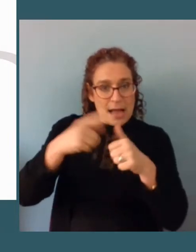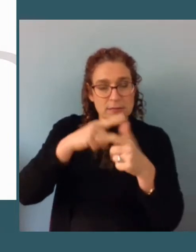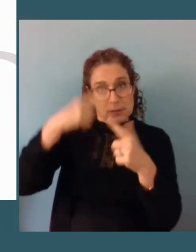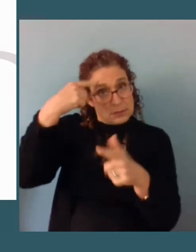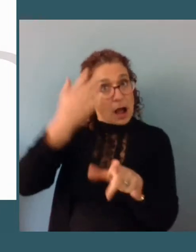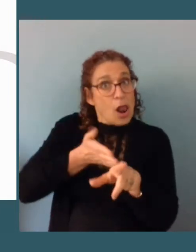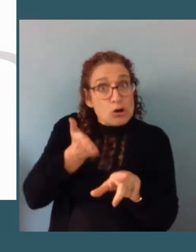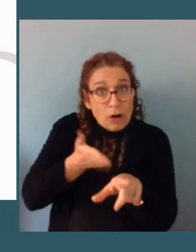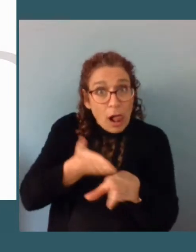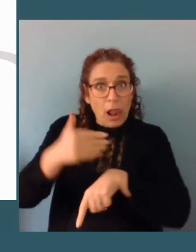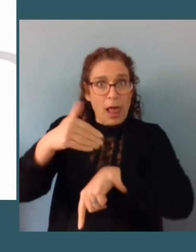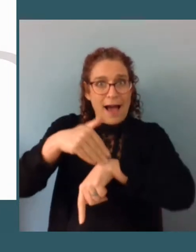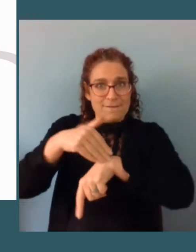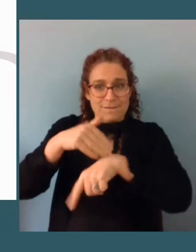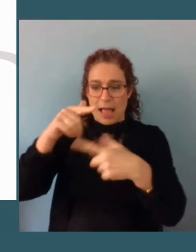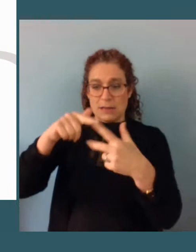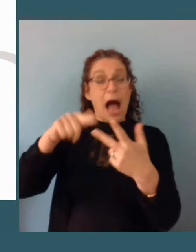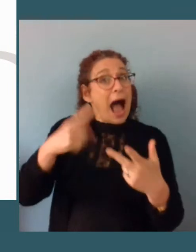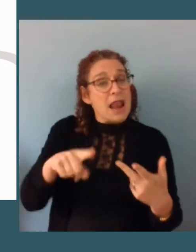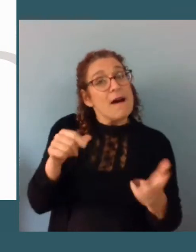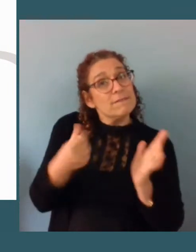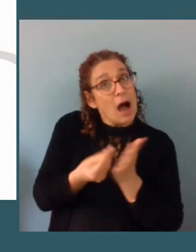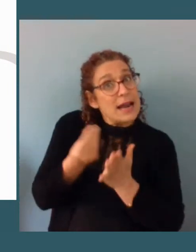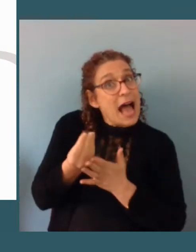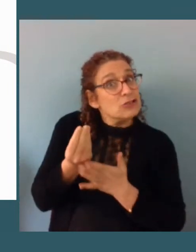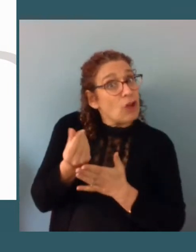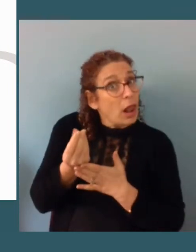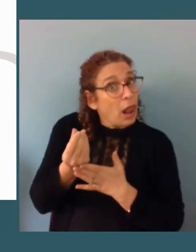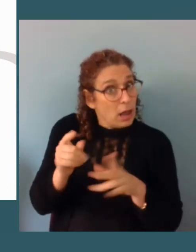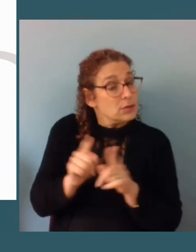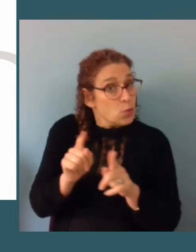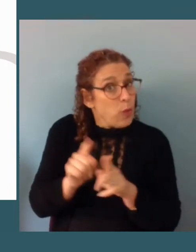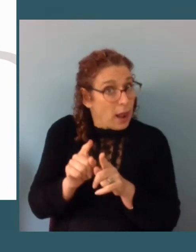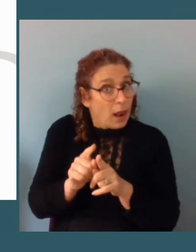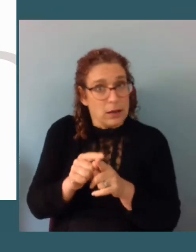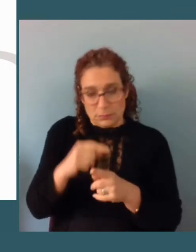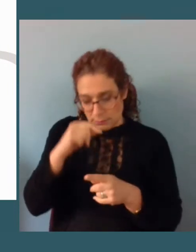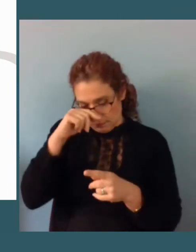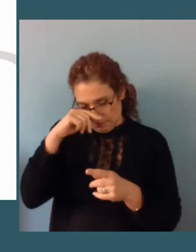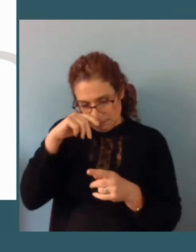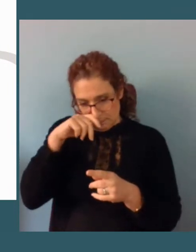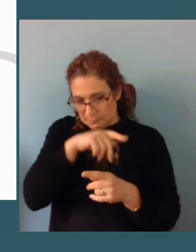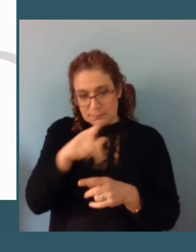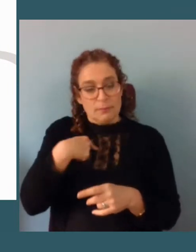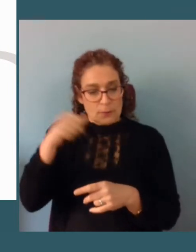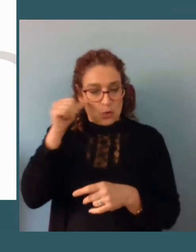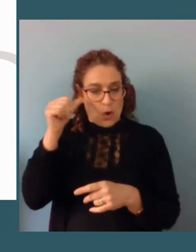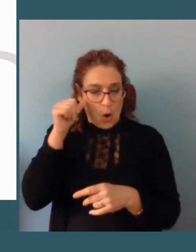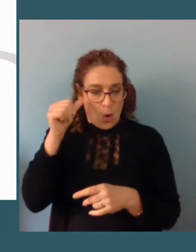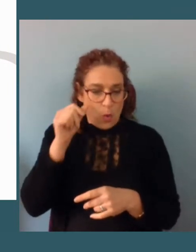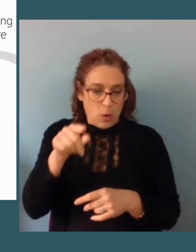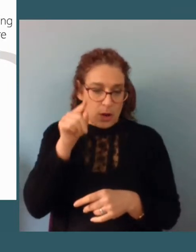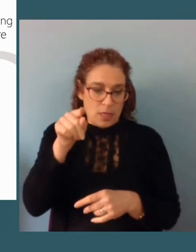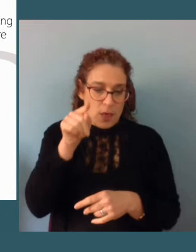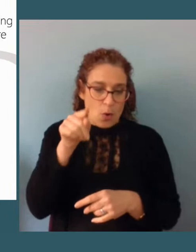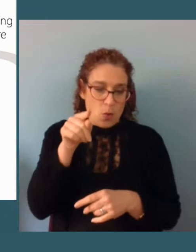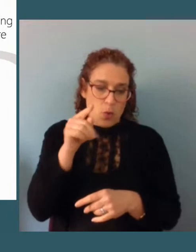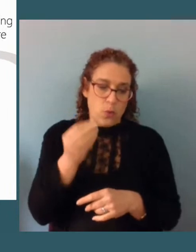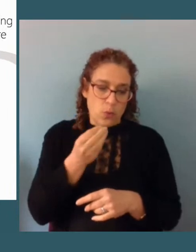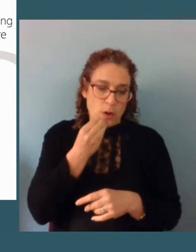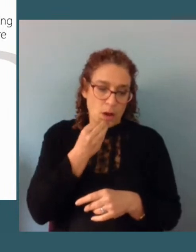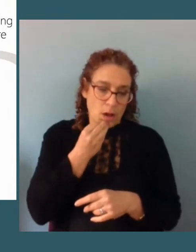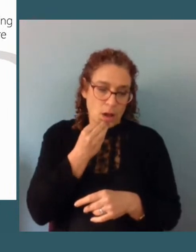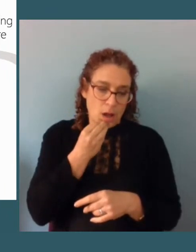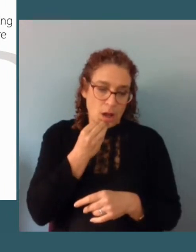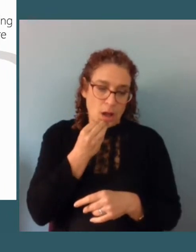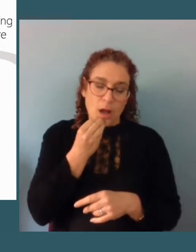know that specifically with food allergy, there are kind of pinch points, if you like, throughout